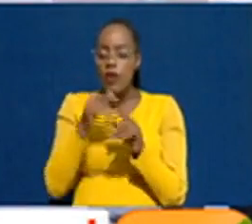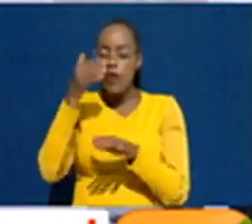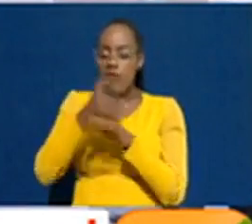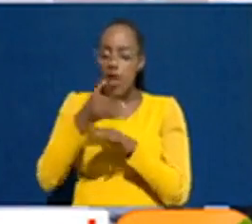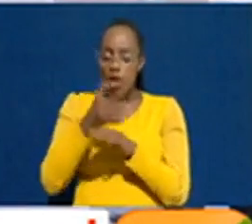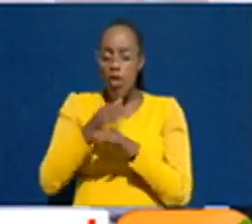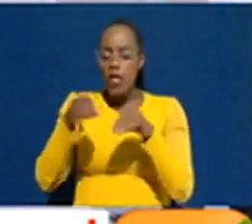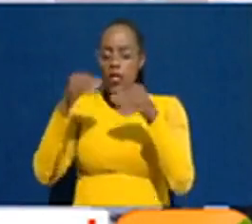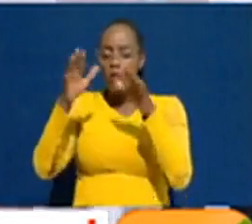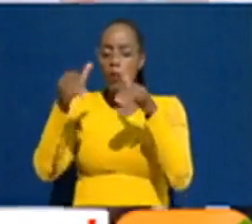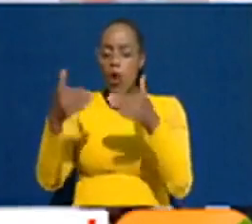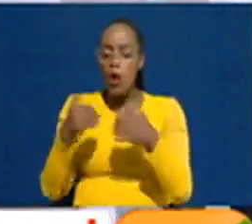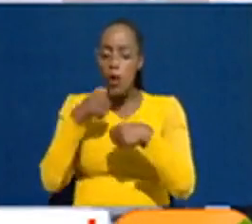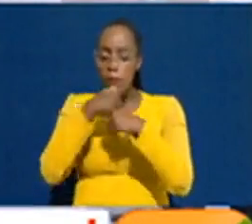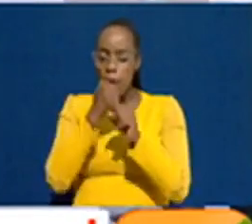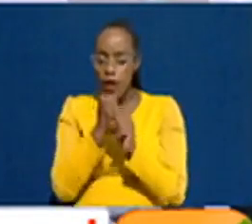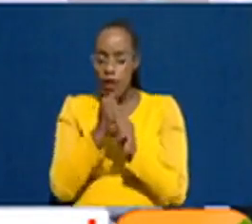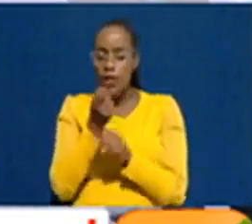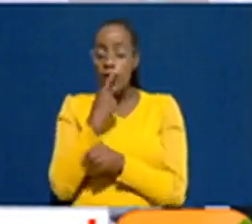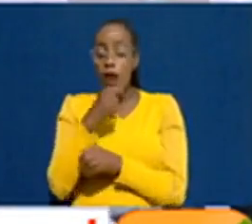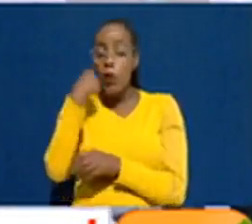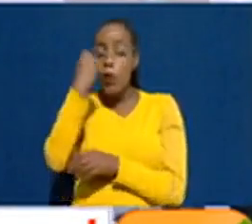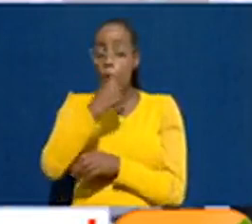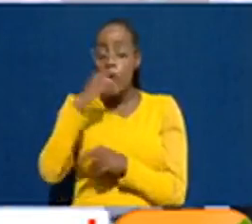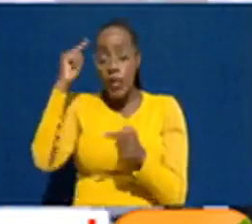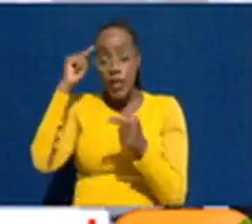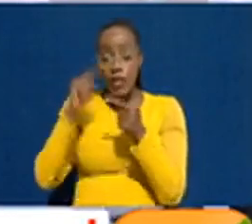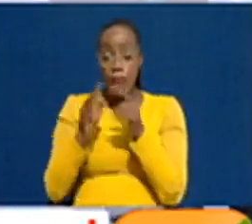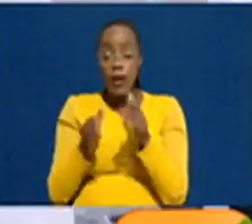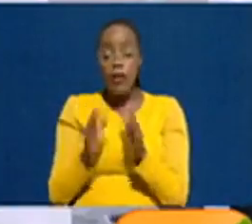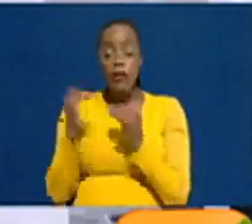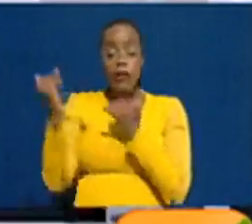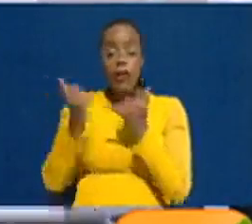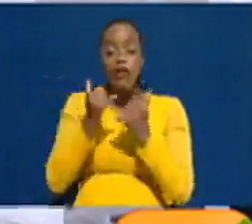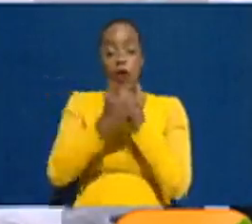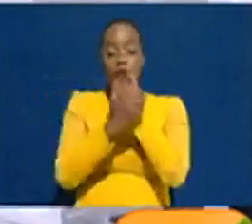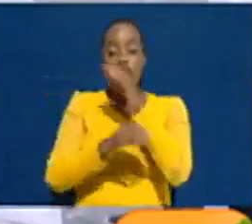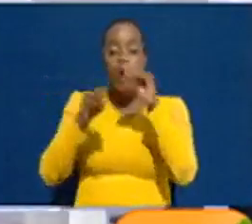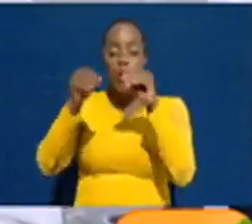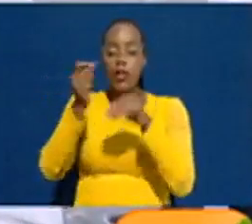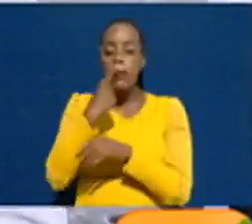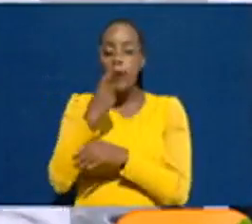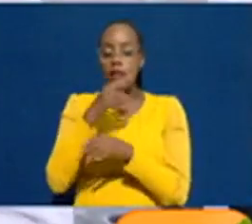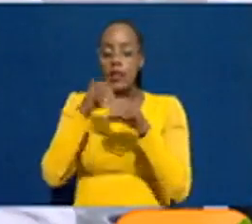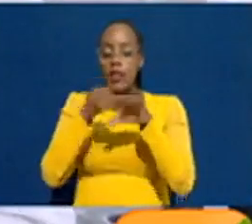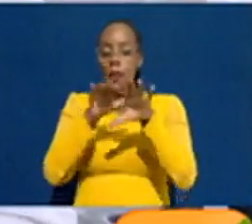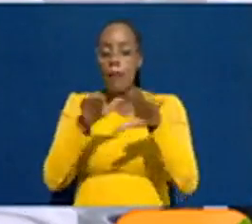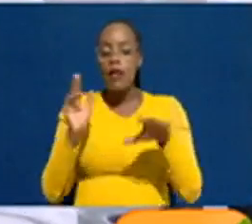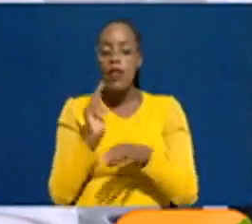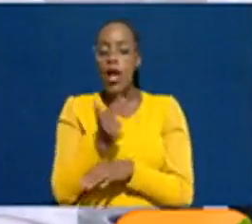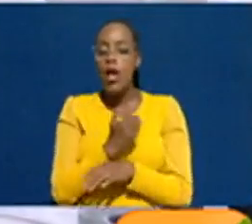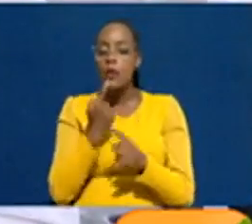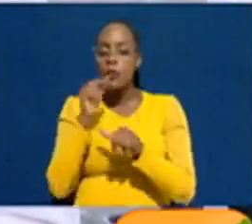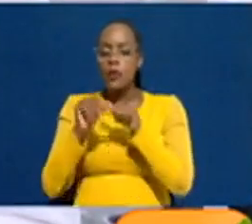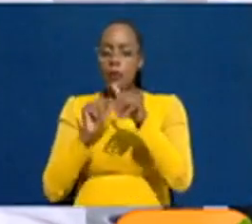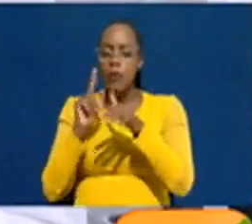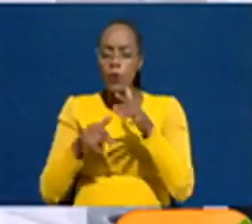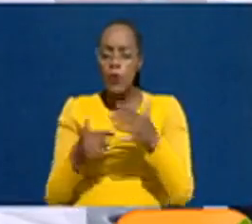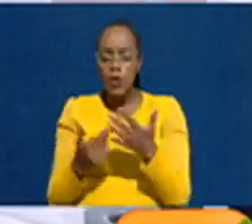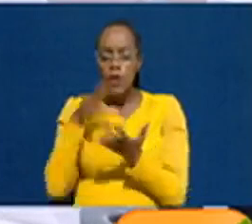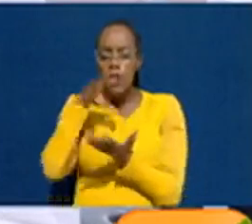rogue distributors who deliberately introduce poor quality medicines into the market. We're also talking about